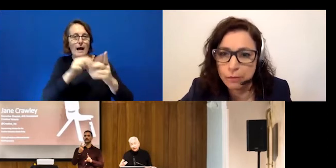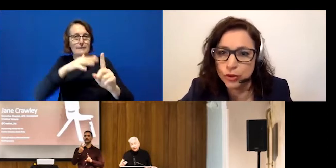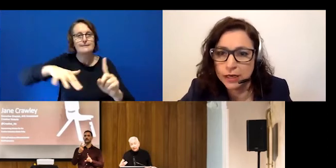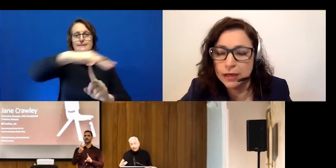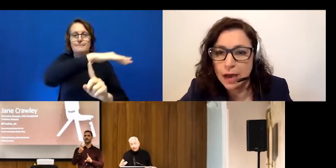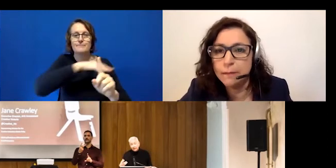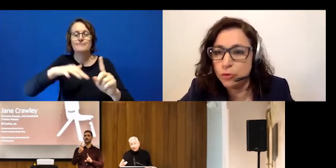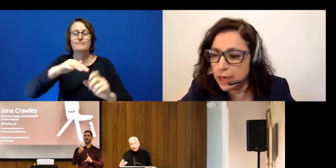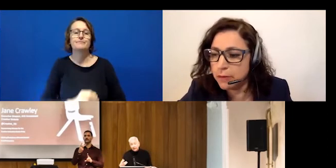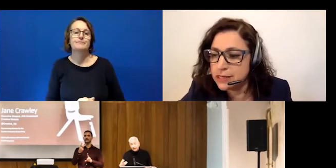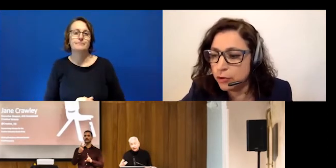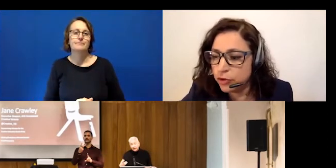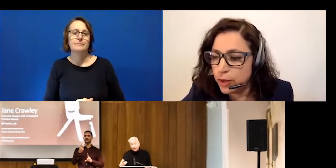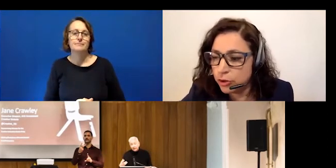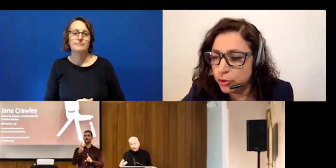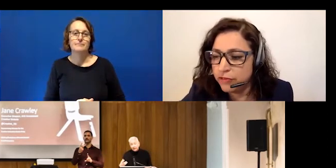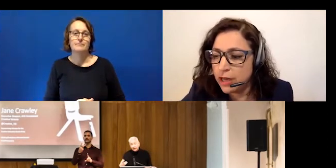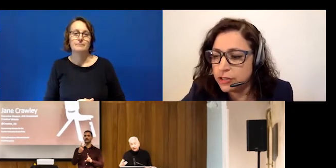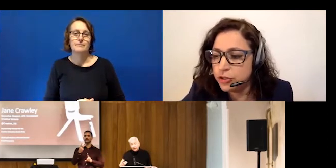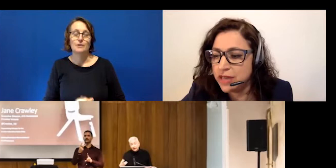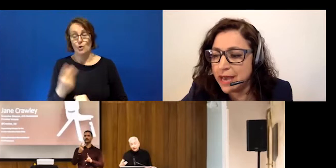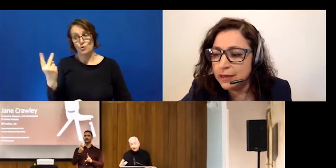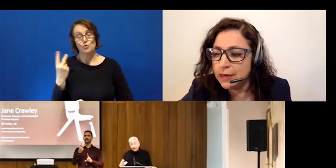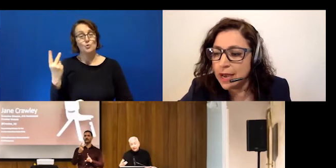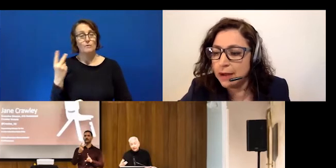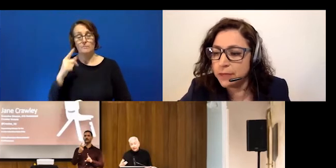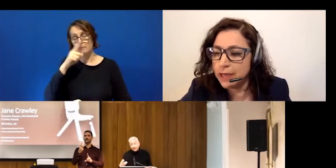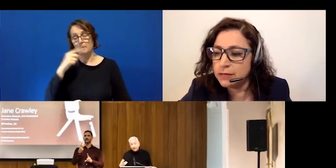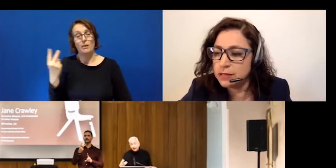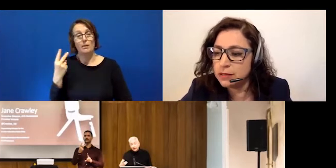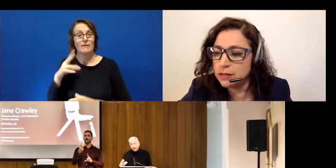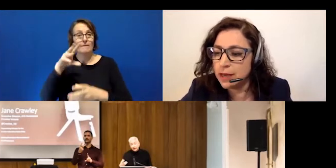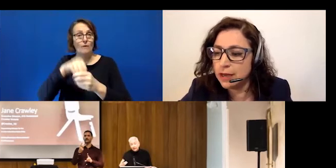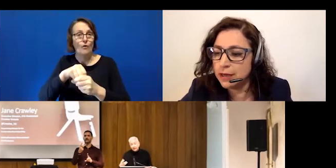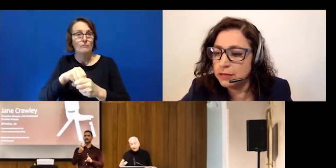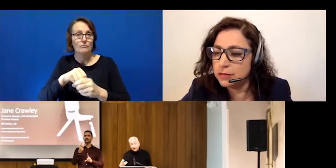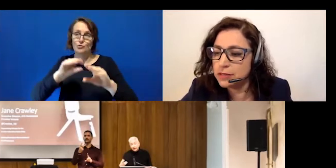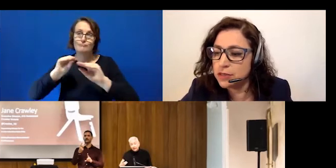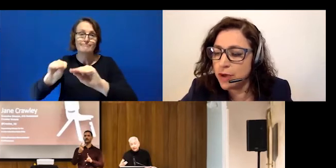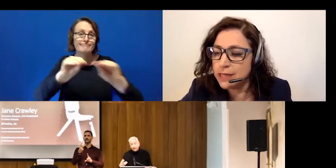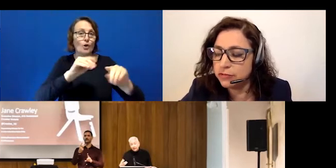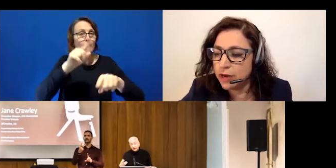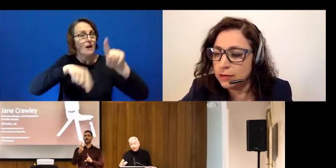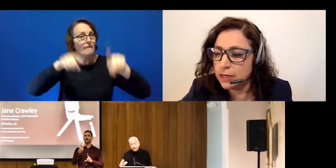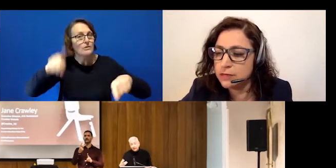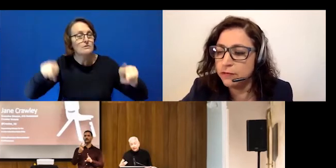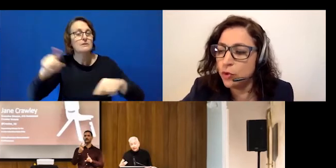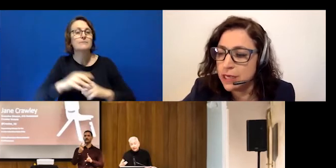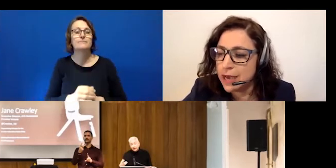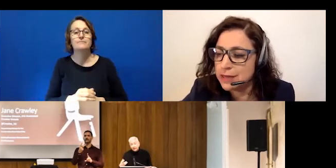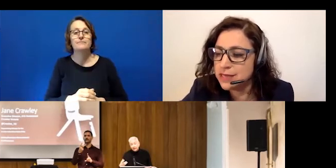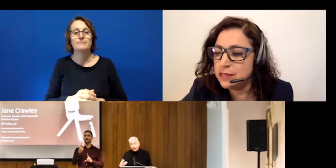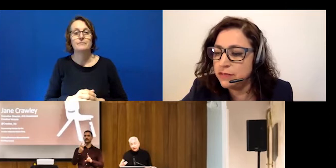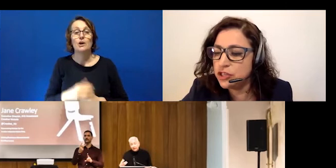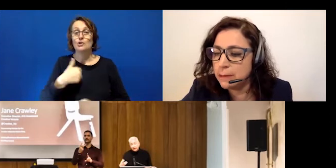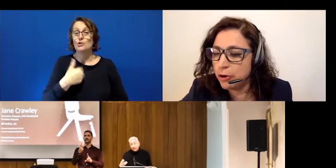specifically Paula Aboud and myself who were invited to do that. So Arts Front is a 4-year